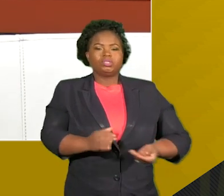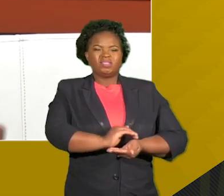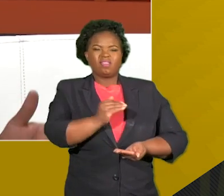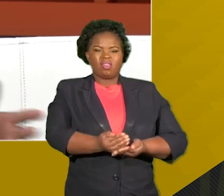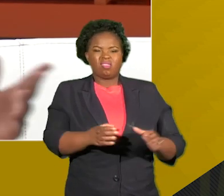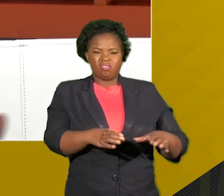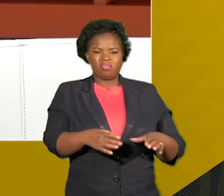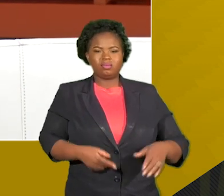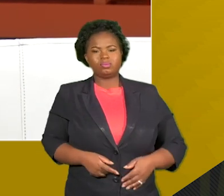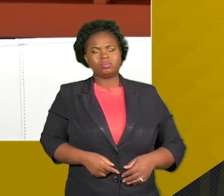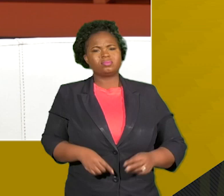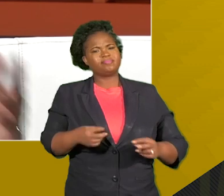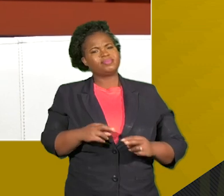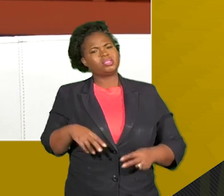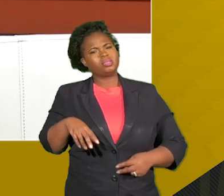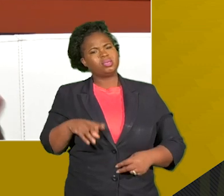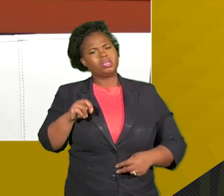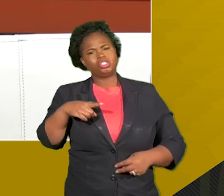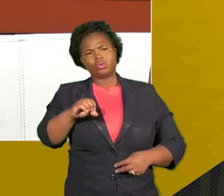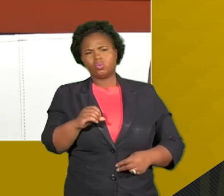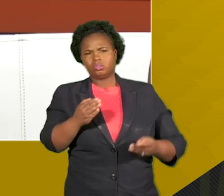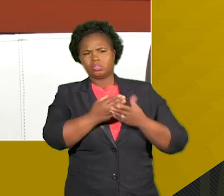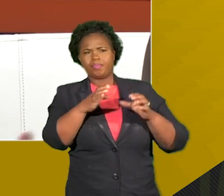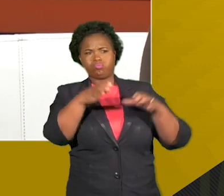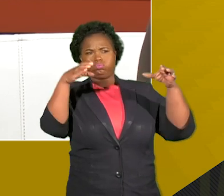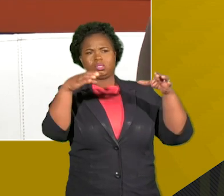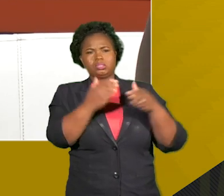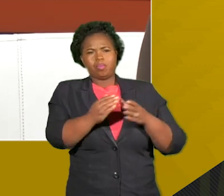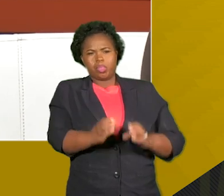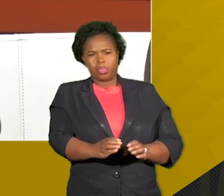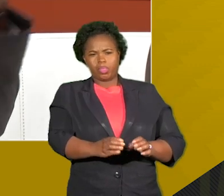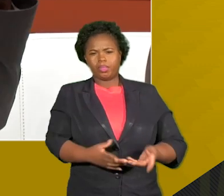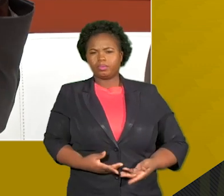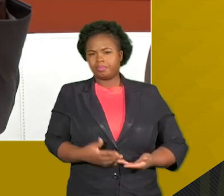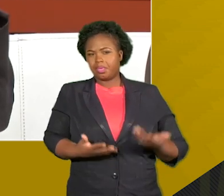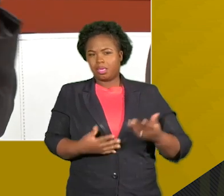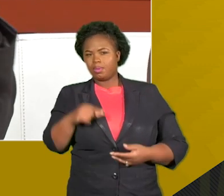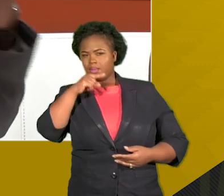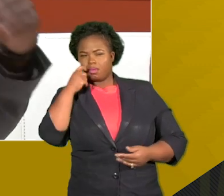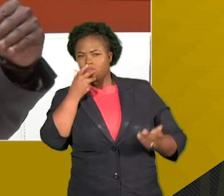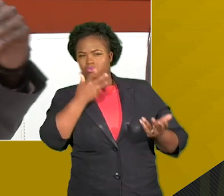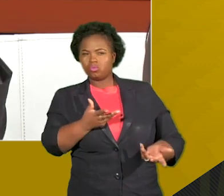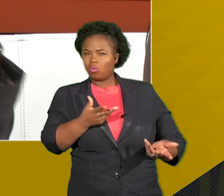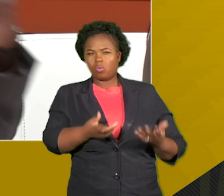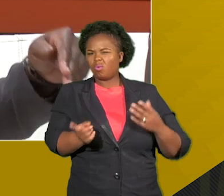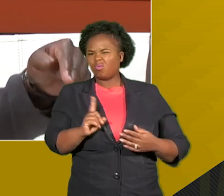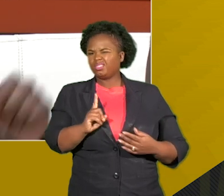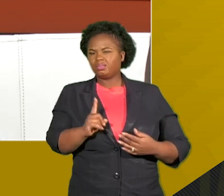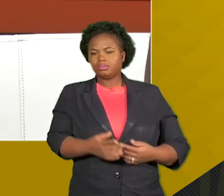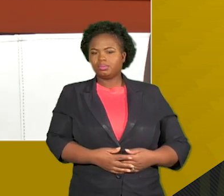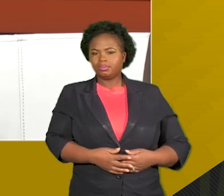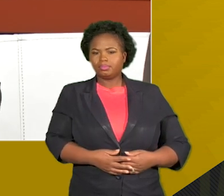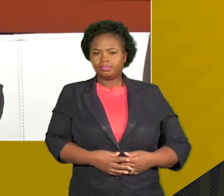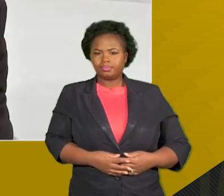ama NGOs abuke emakhulu kunamanye. Why is that? Is maybe a name, the way that gives more weight, or what you guys